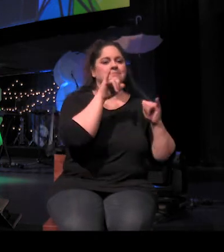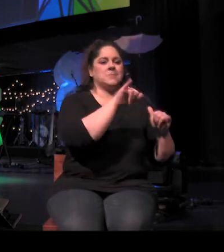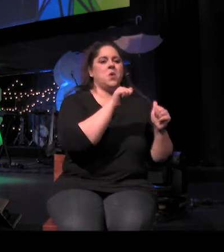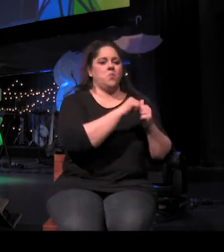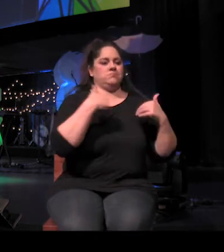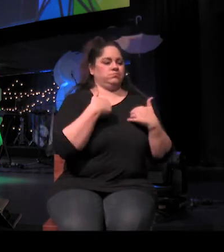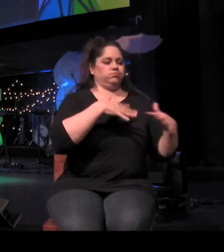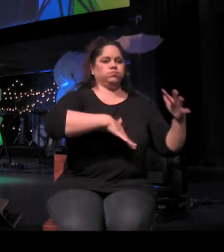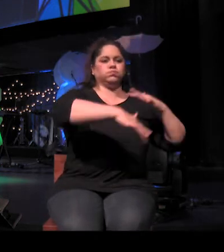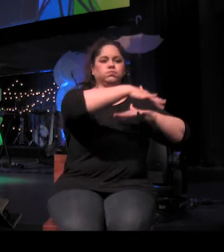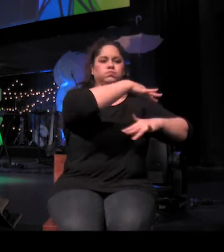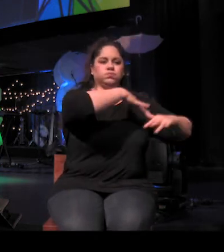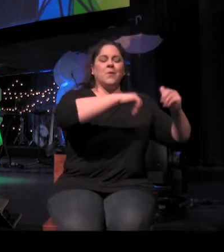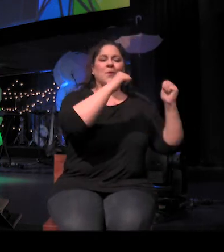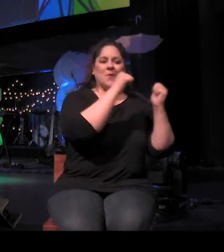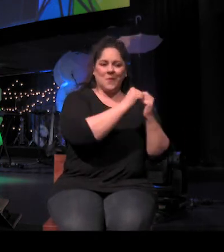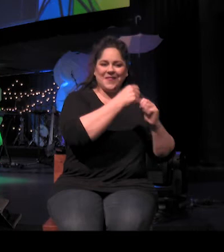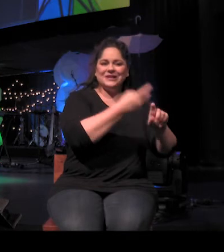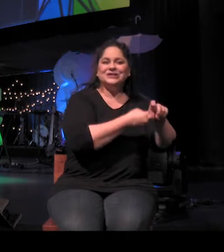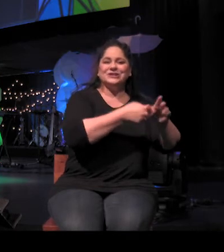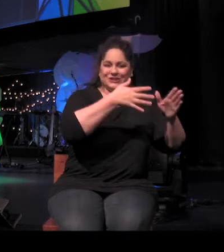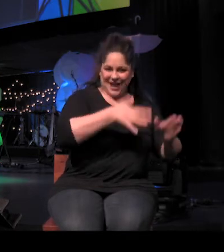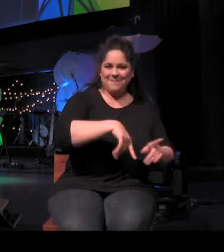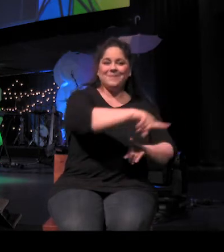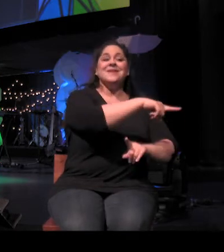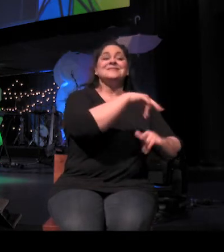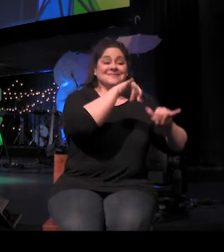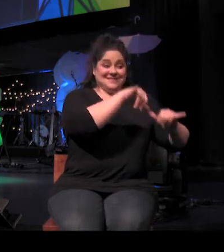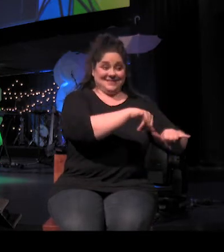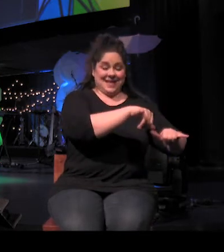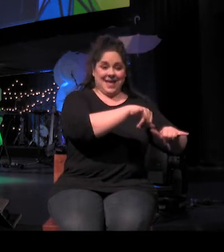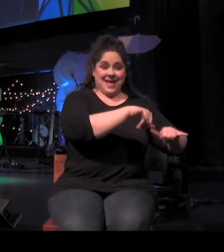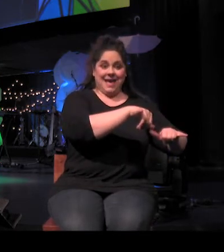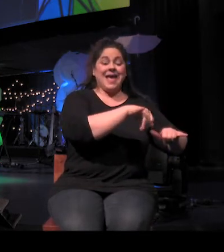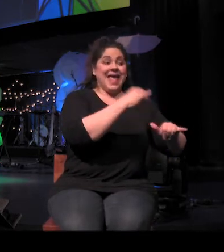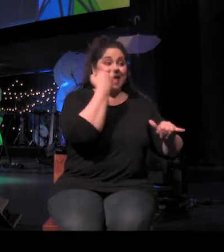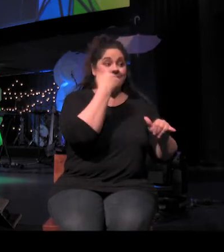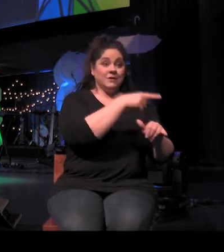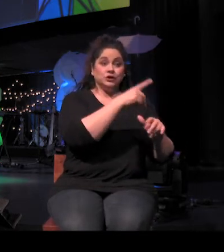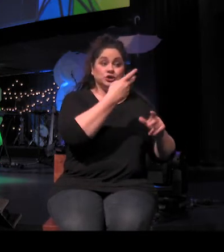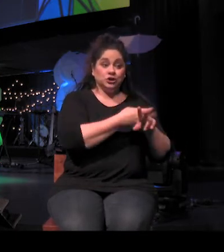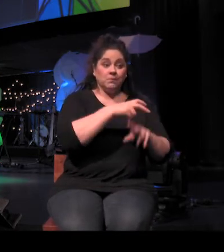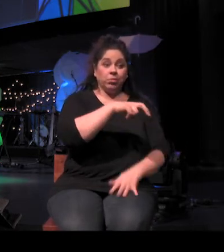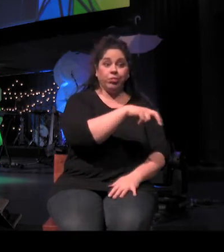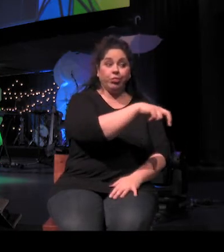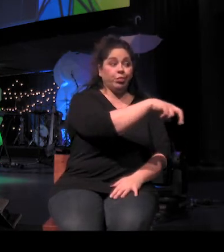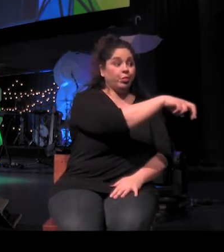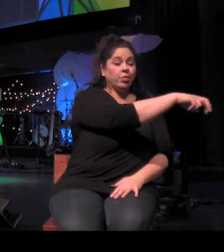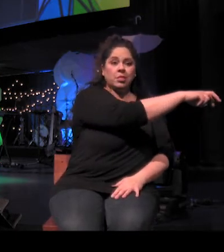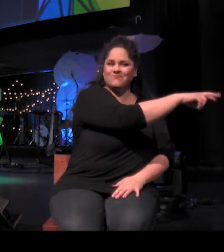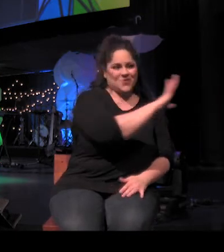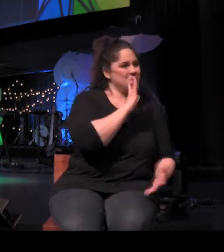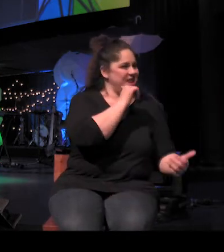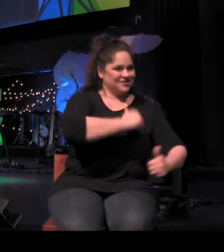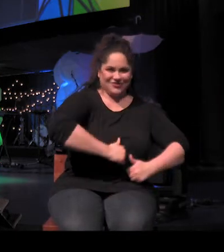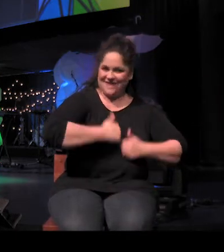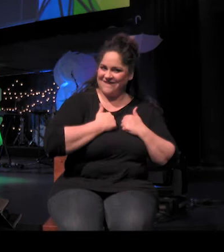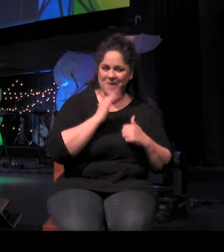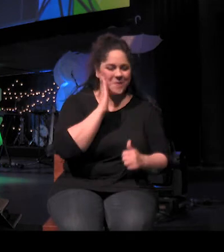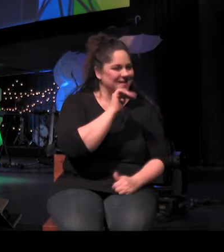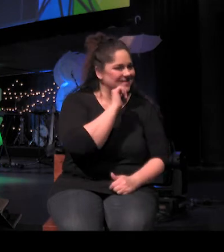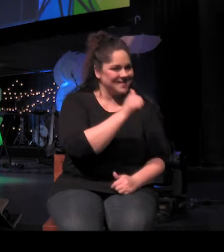and stayed close to the shepherd. Otherwise, there's not much chance of a sheep surviving. And then like sheep, we need to be